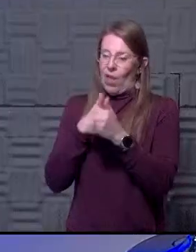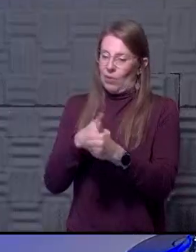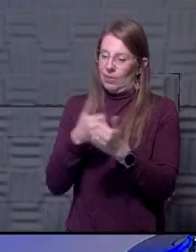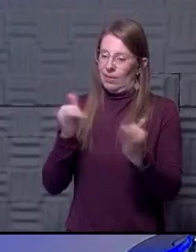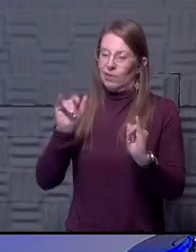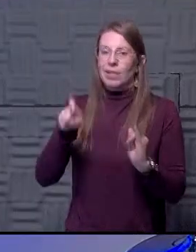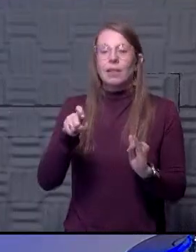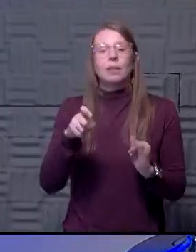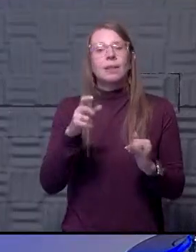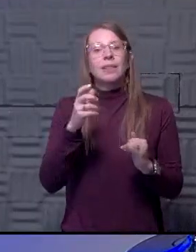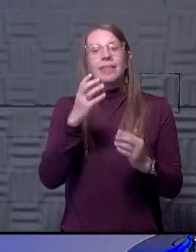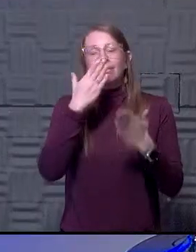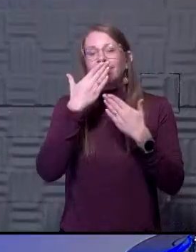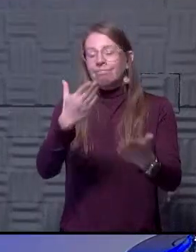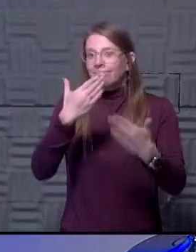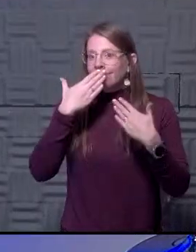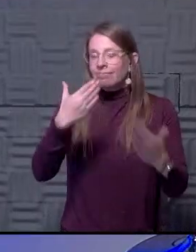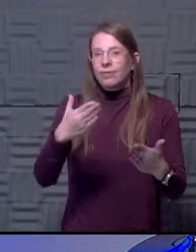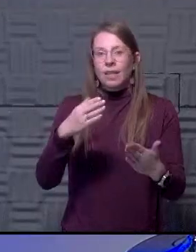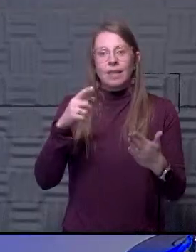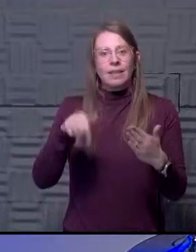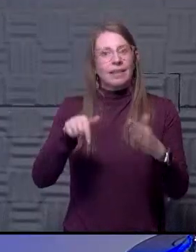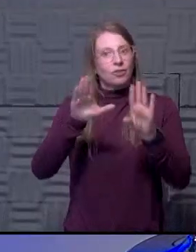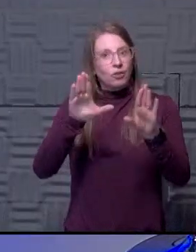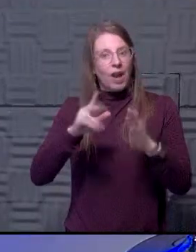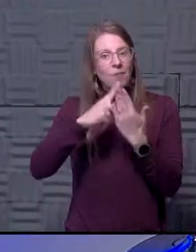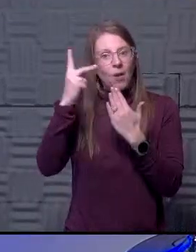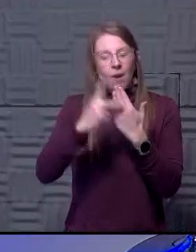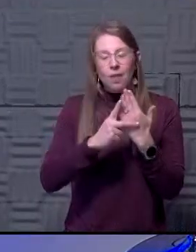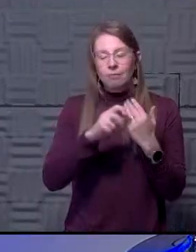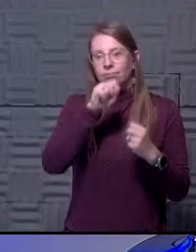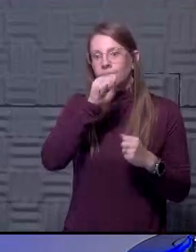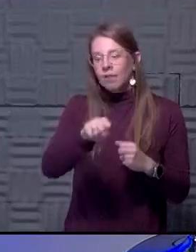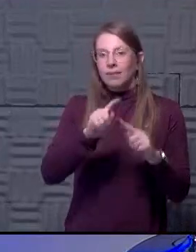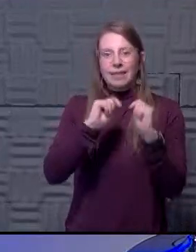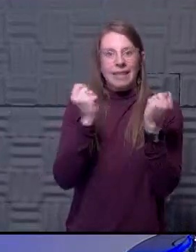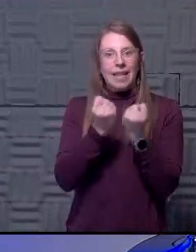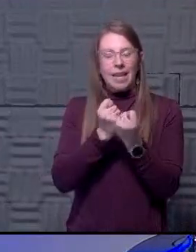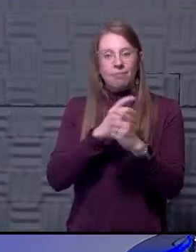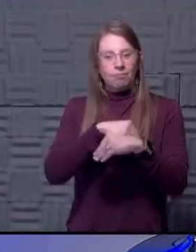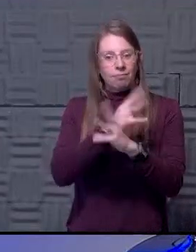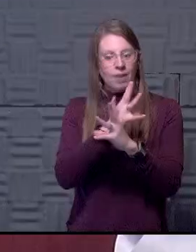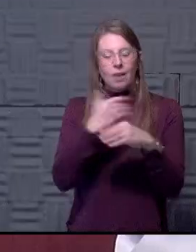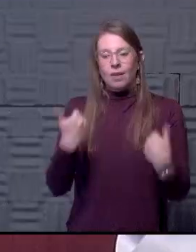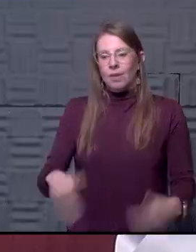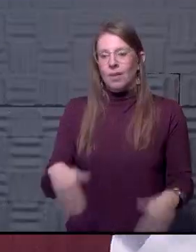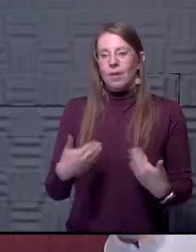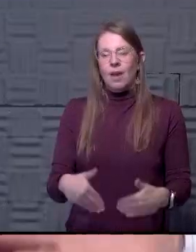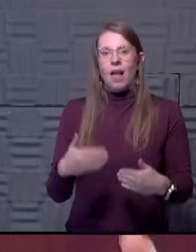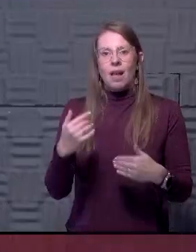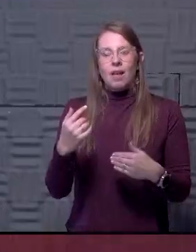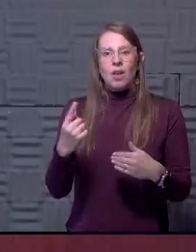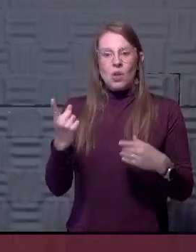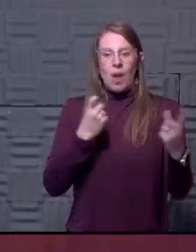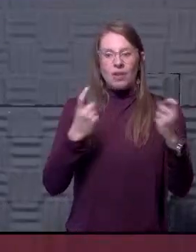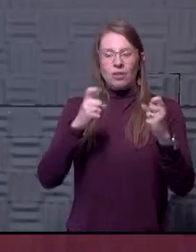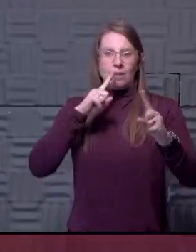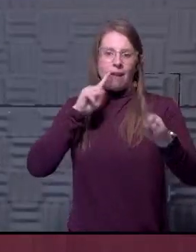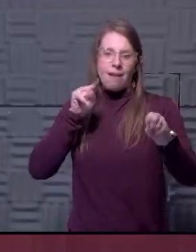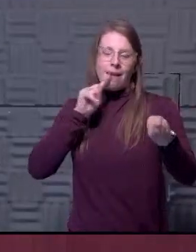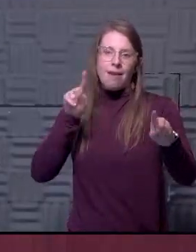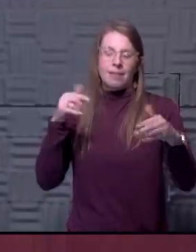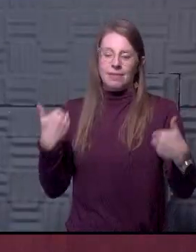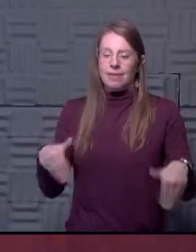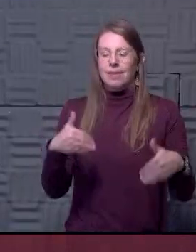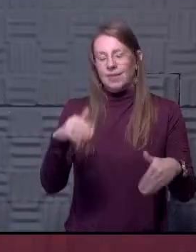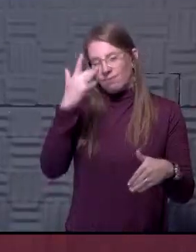I want to say thank you to everybody. This has been a great program. I love having this team on because I don't have to do anything but hand out questions. You guys are so smart. You do such a great